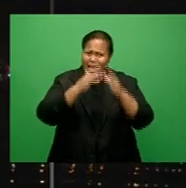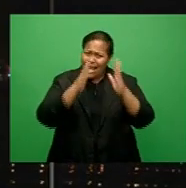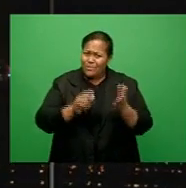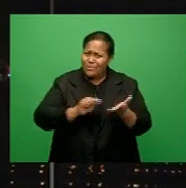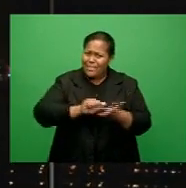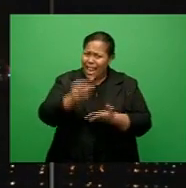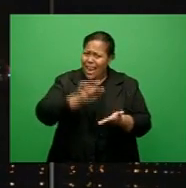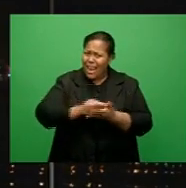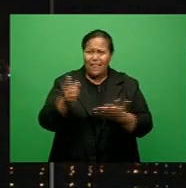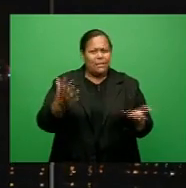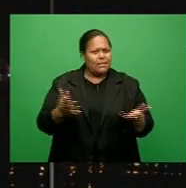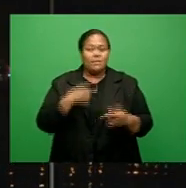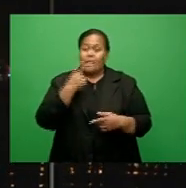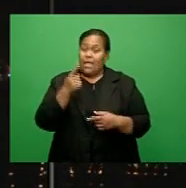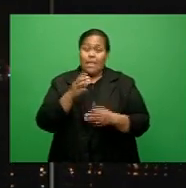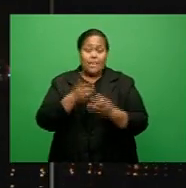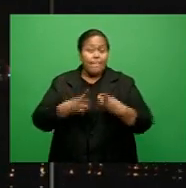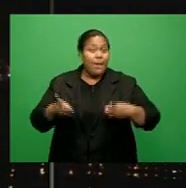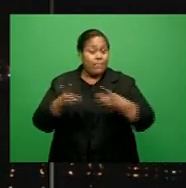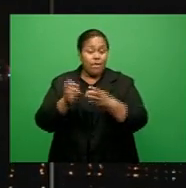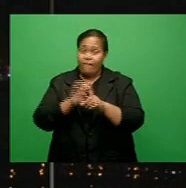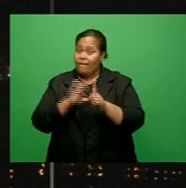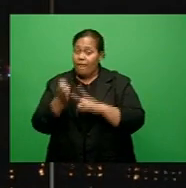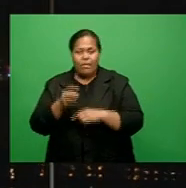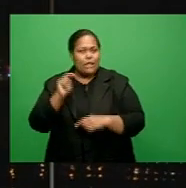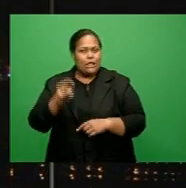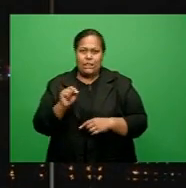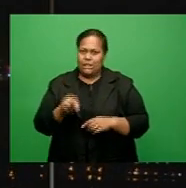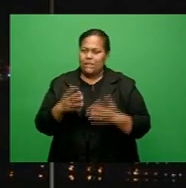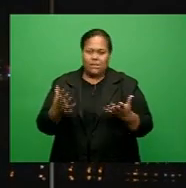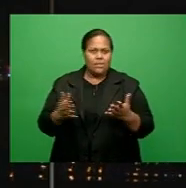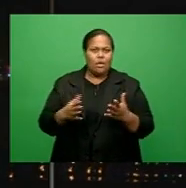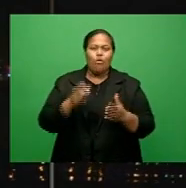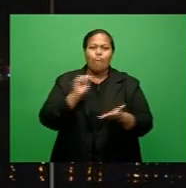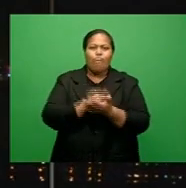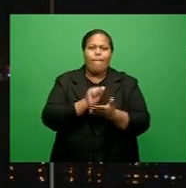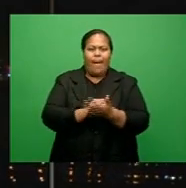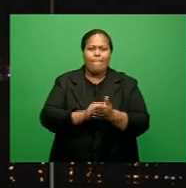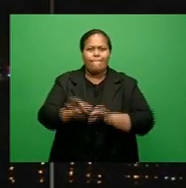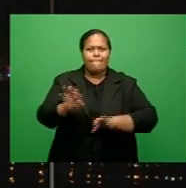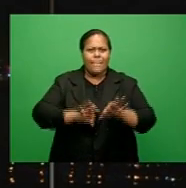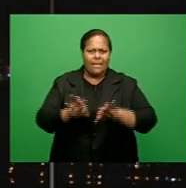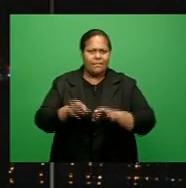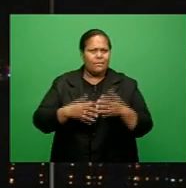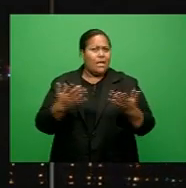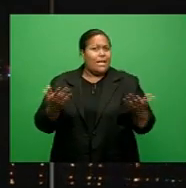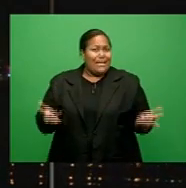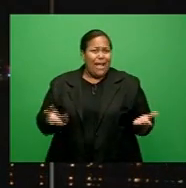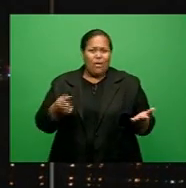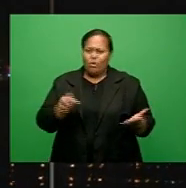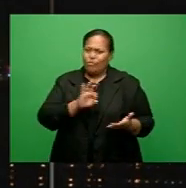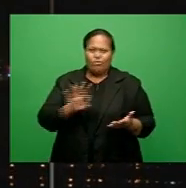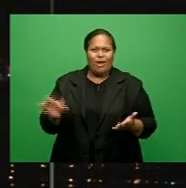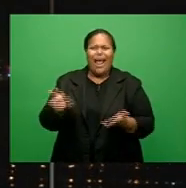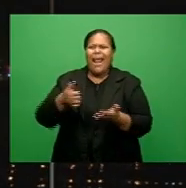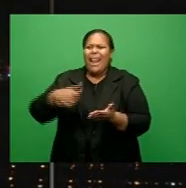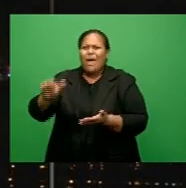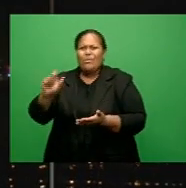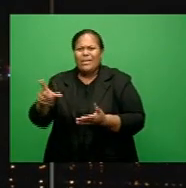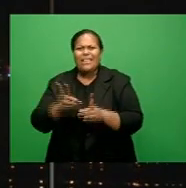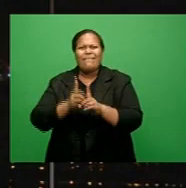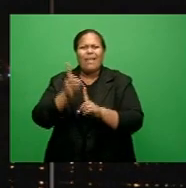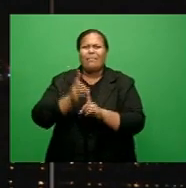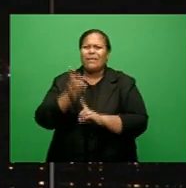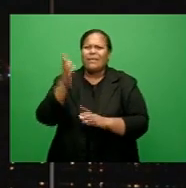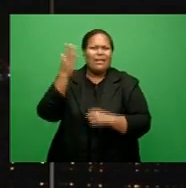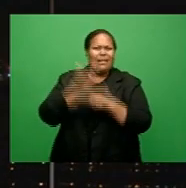needs to get its house in order if they want people to comply. Free Soul is charged with 1 count of undertaking unauthorized development and a failure to